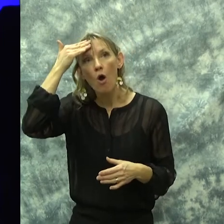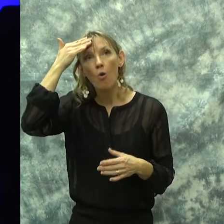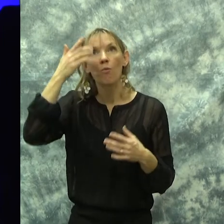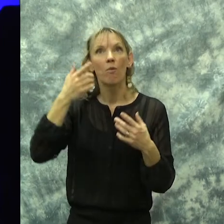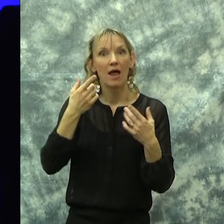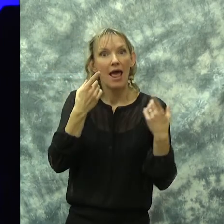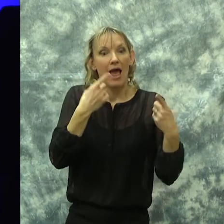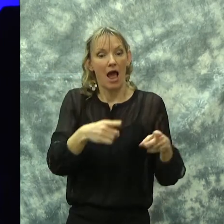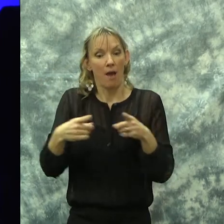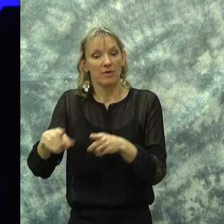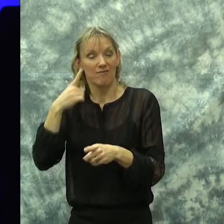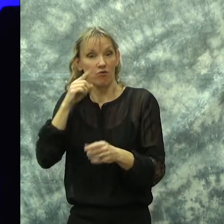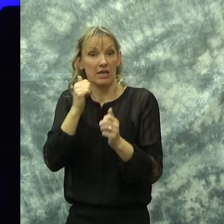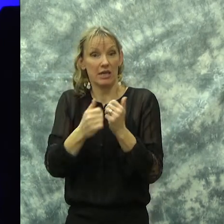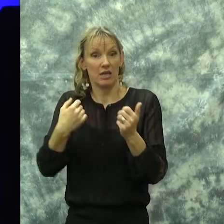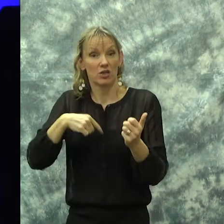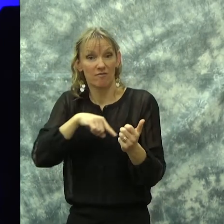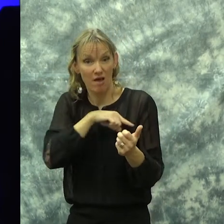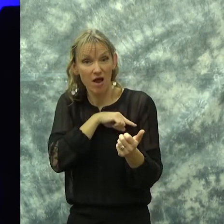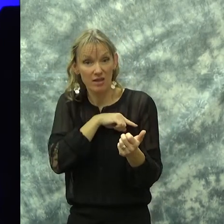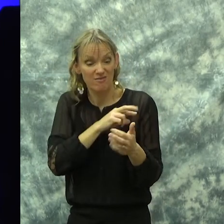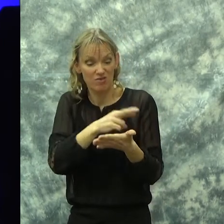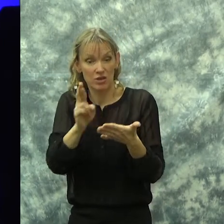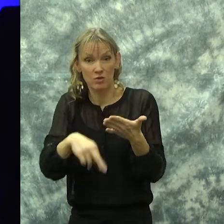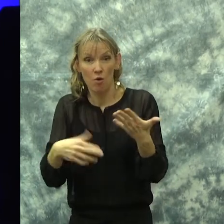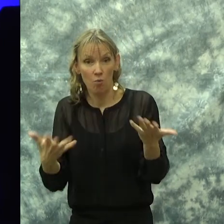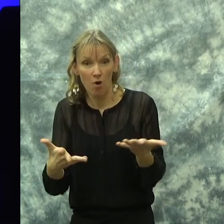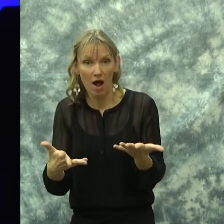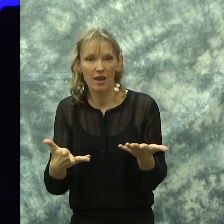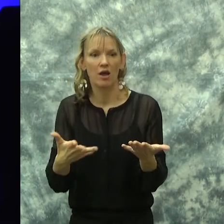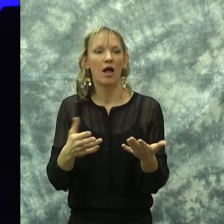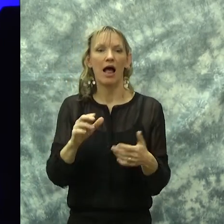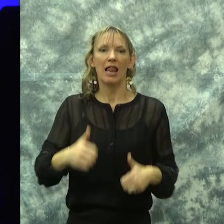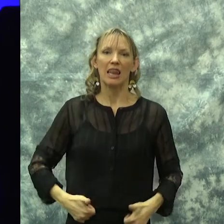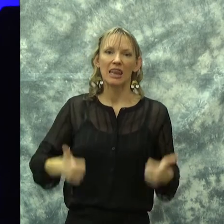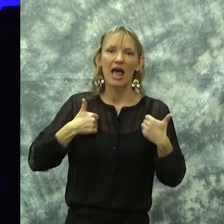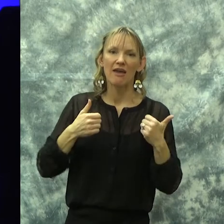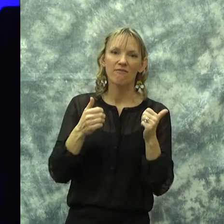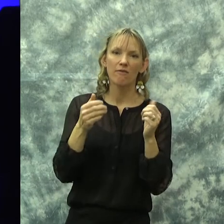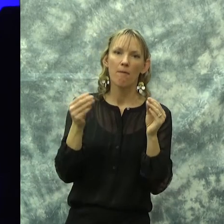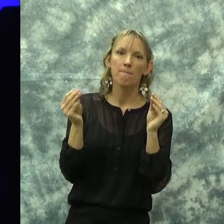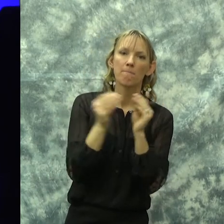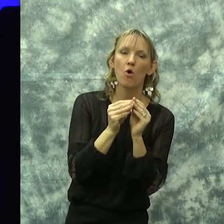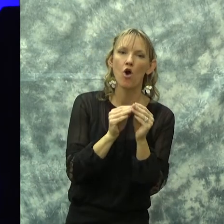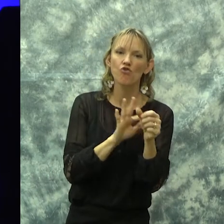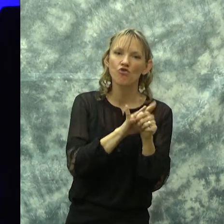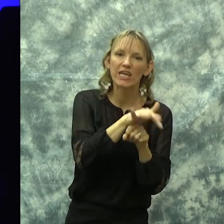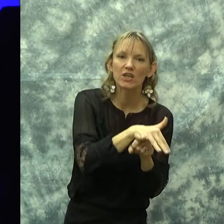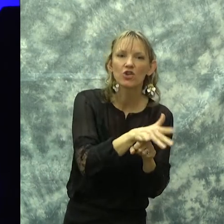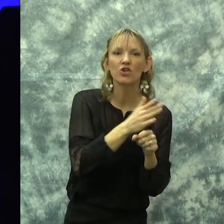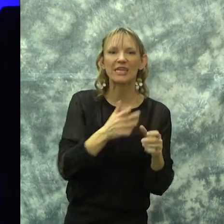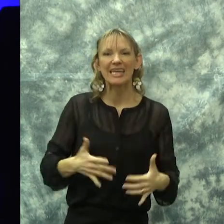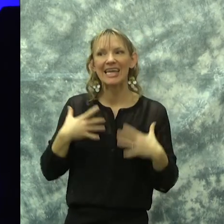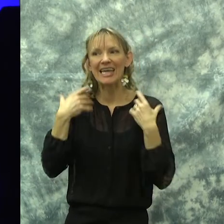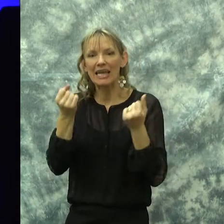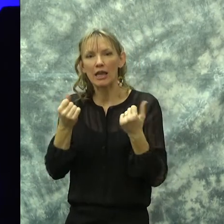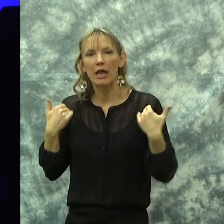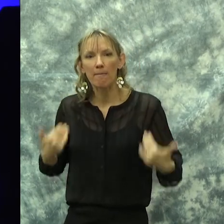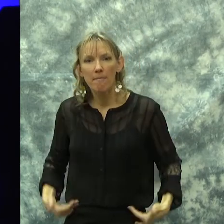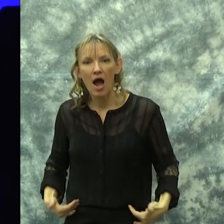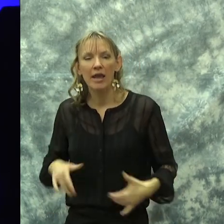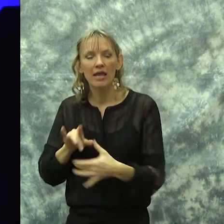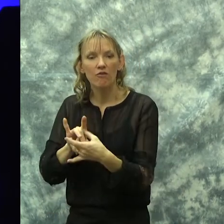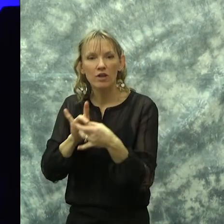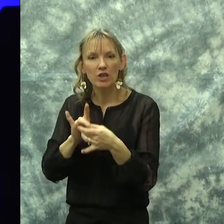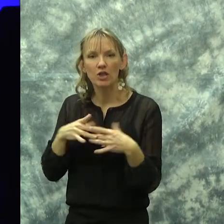byproduct of this for each of us is a richer life, is healing in body and in relationships,